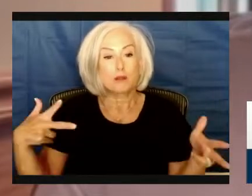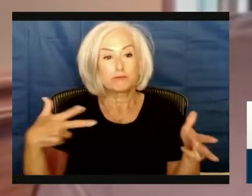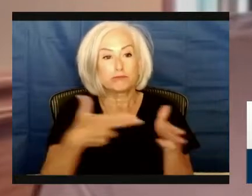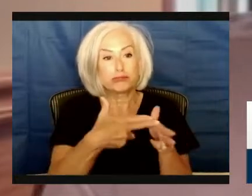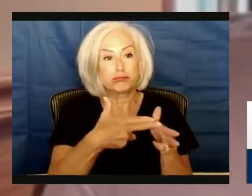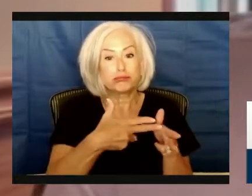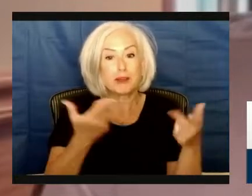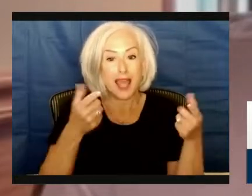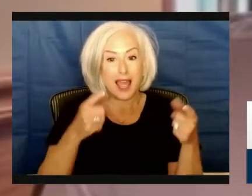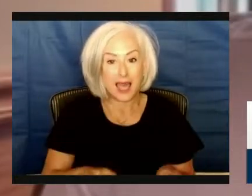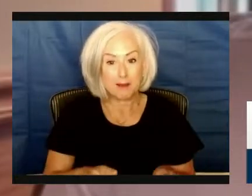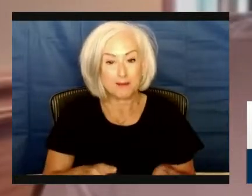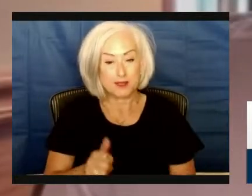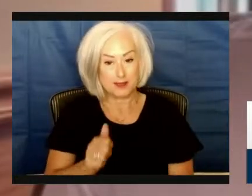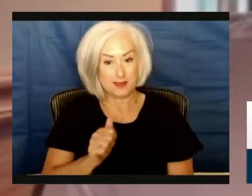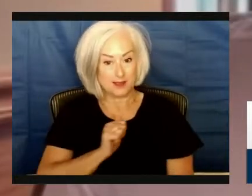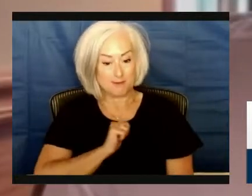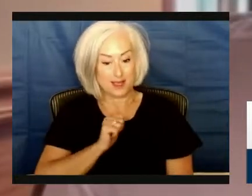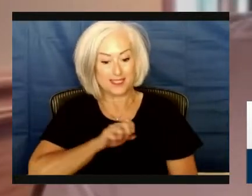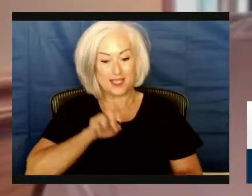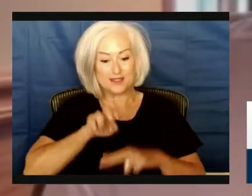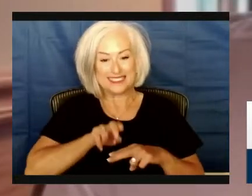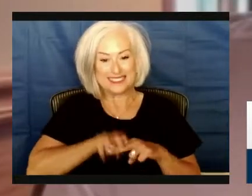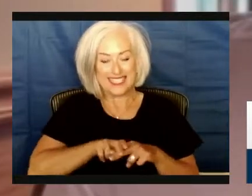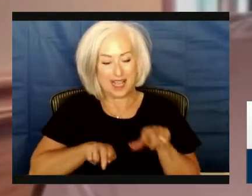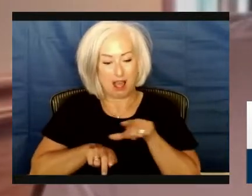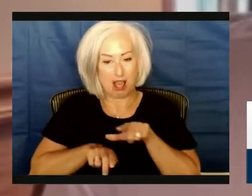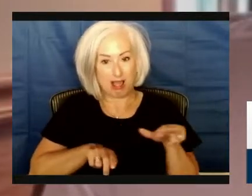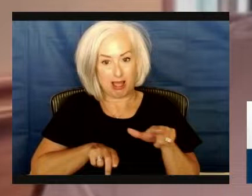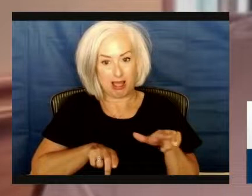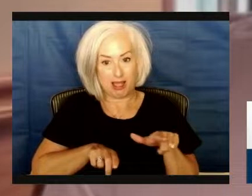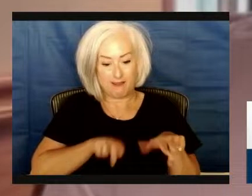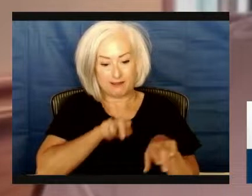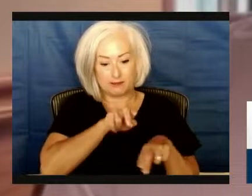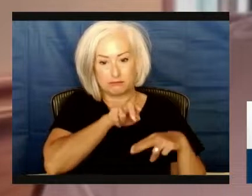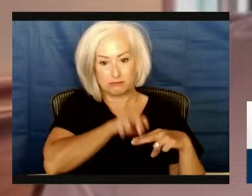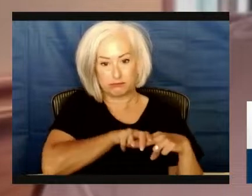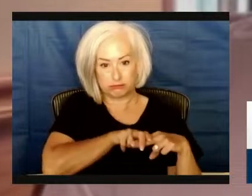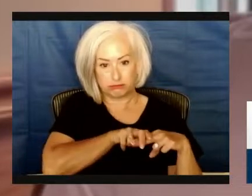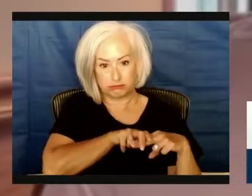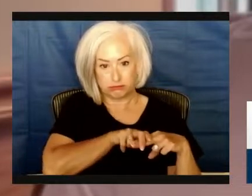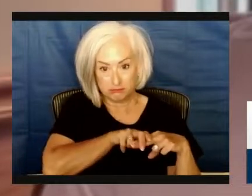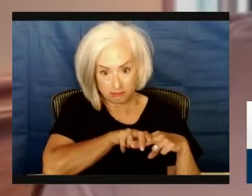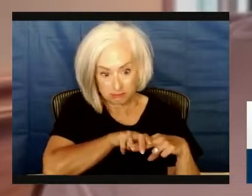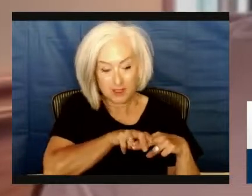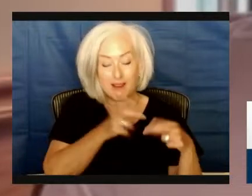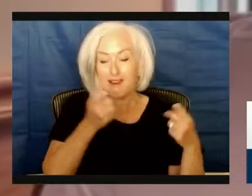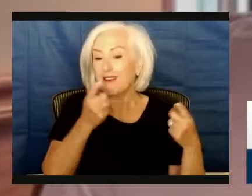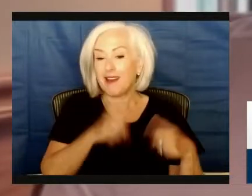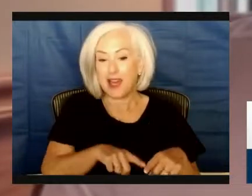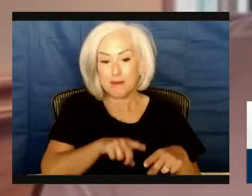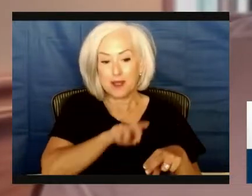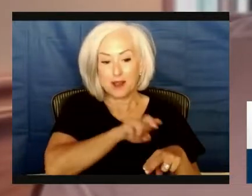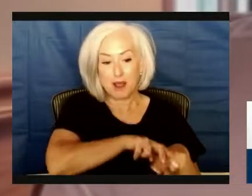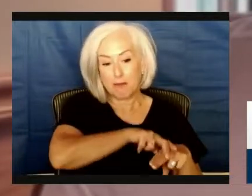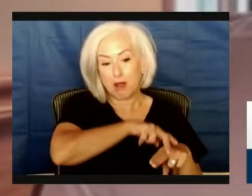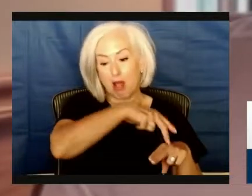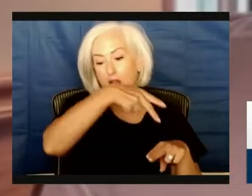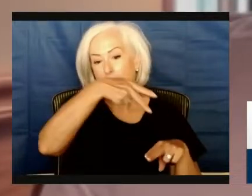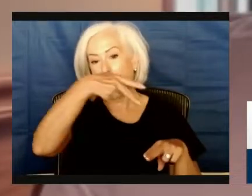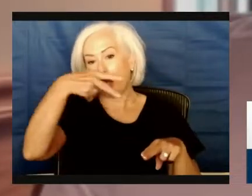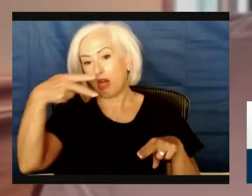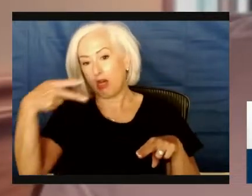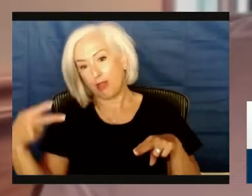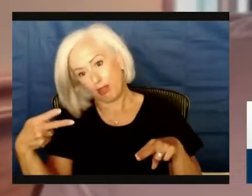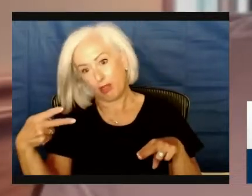left side of the train car that we were in, and I was thrown to the other side of